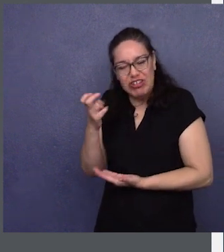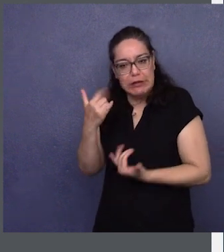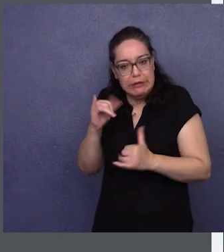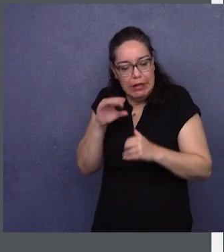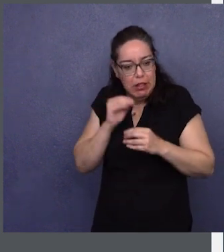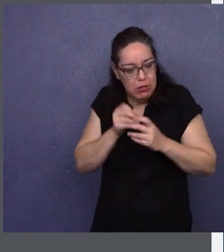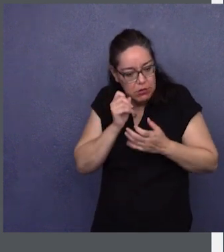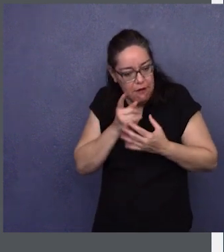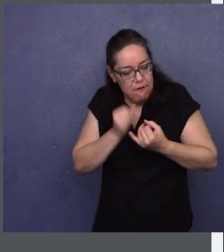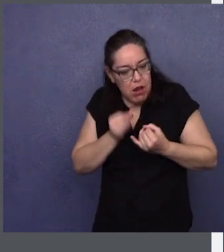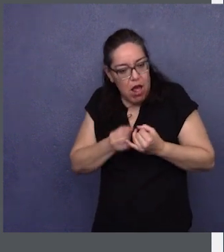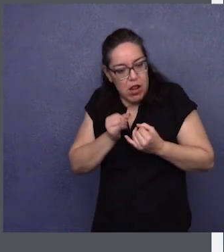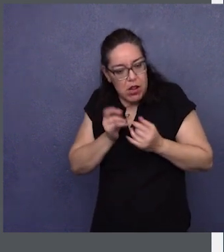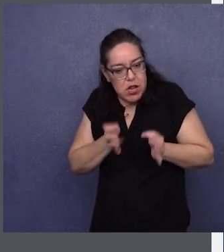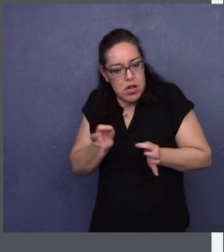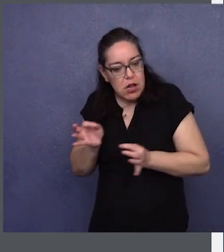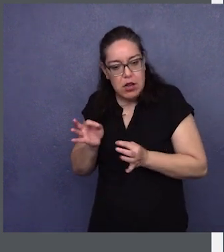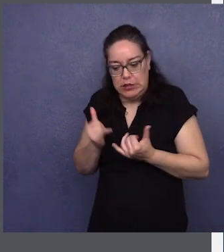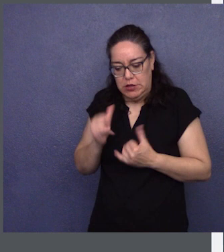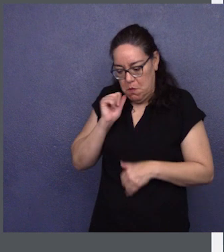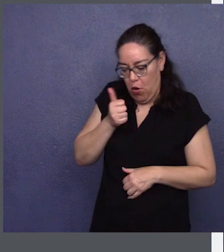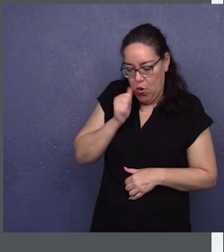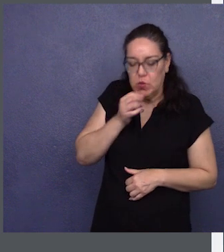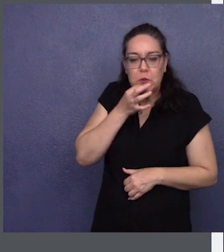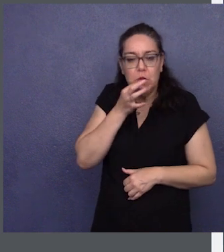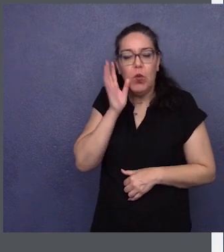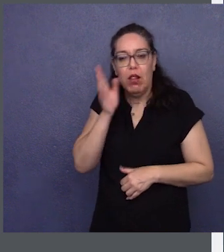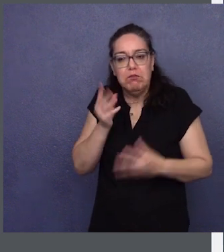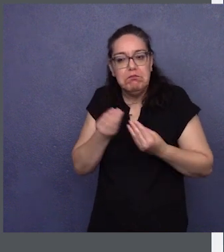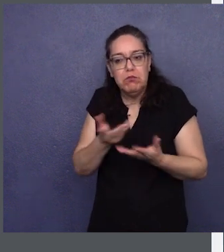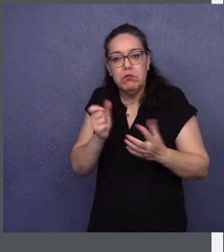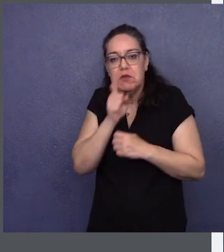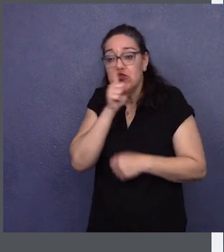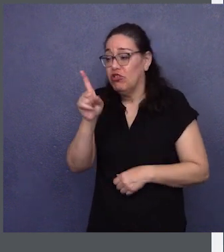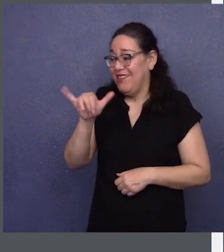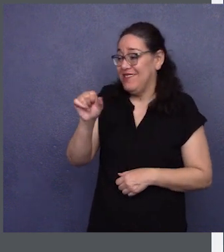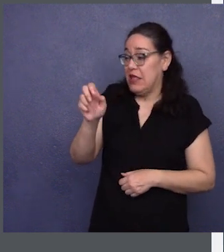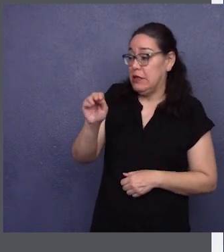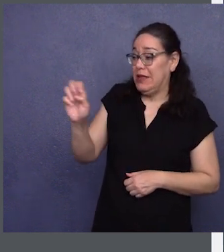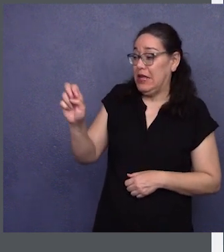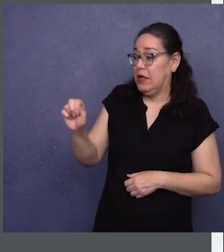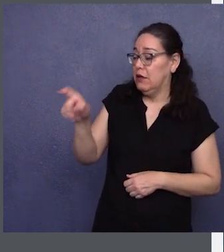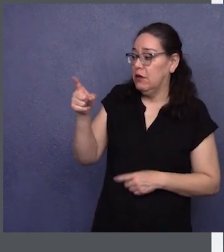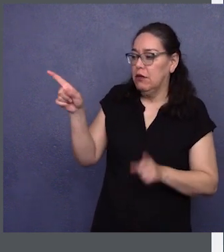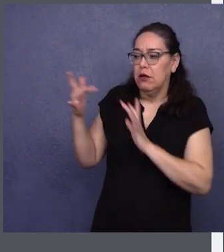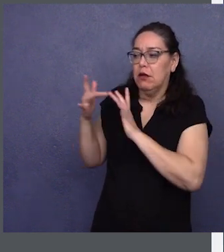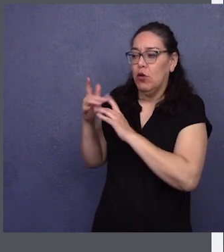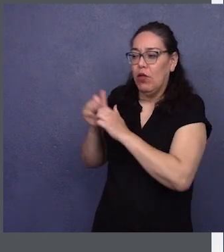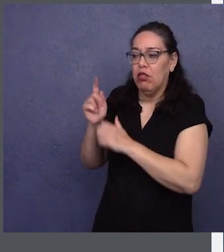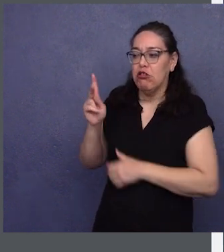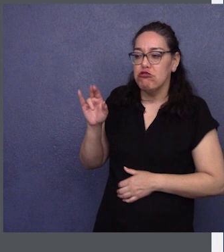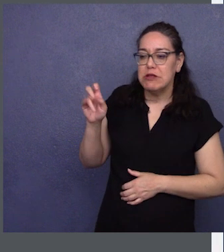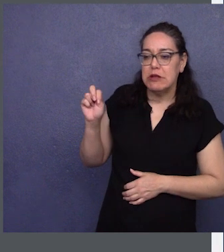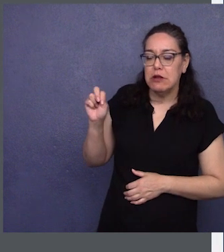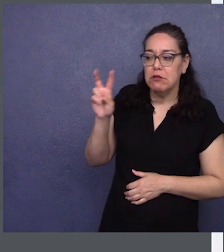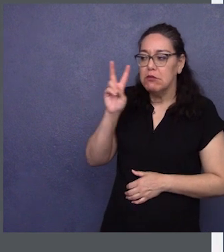it either today, tomorrow. So we will make sure. So Yasmin, can you touch base with Kristen to see if she's